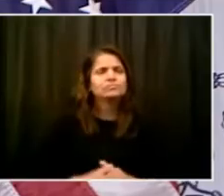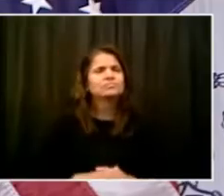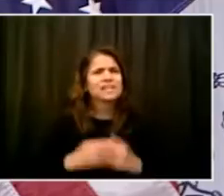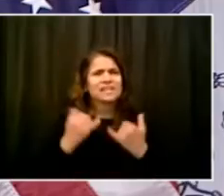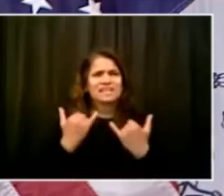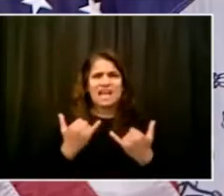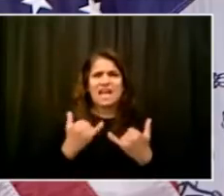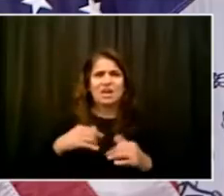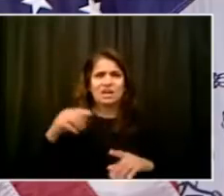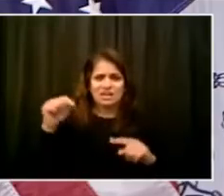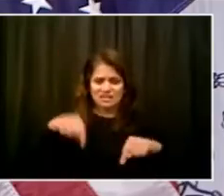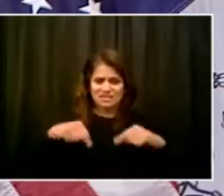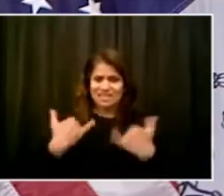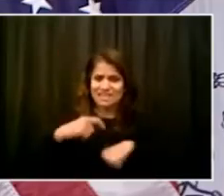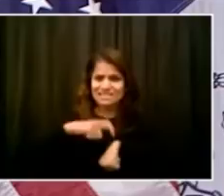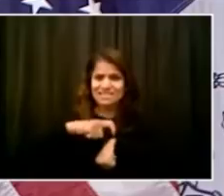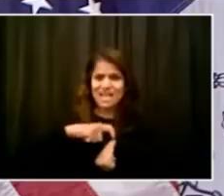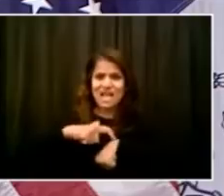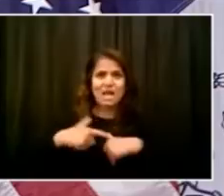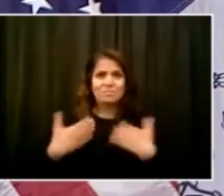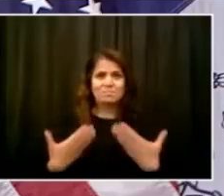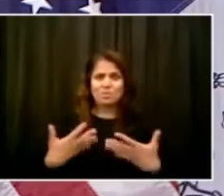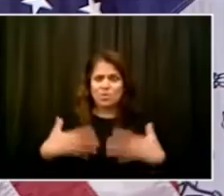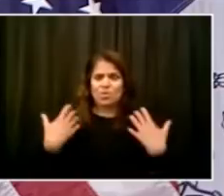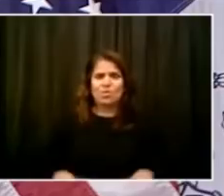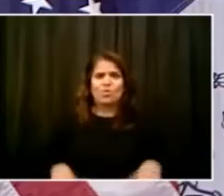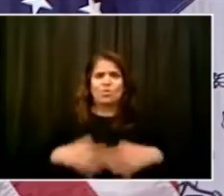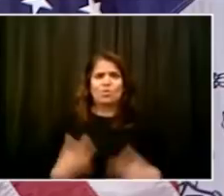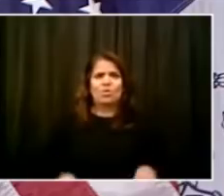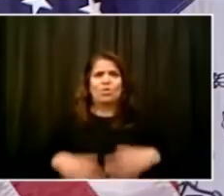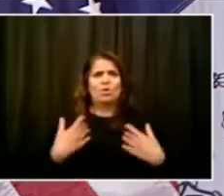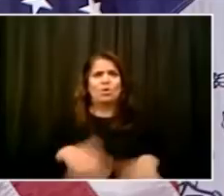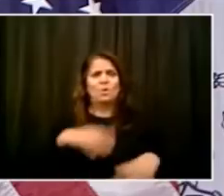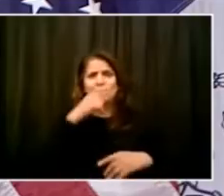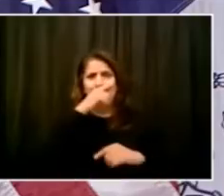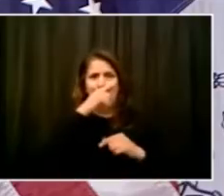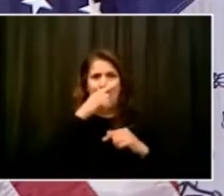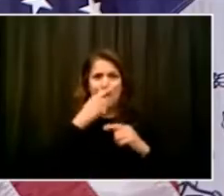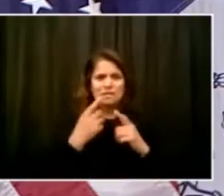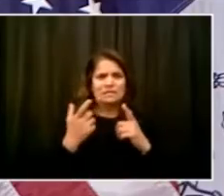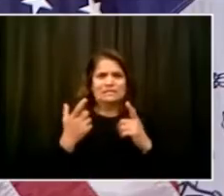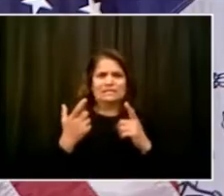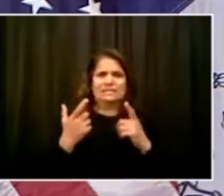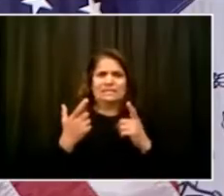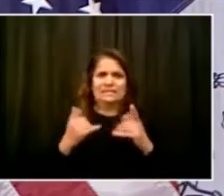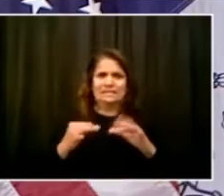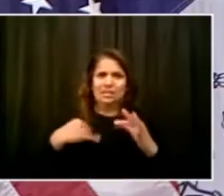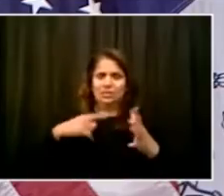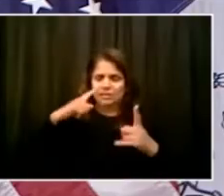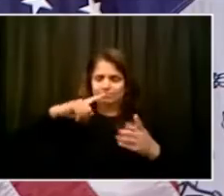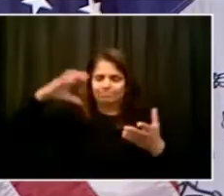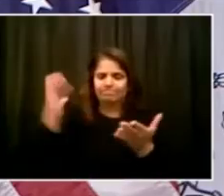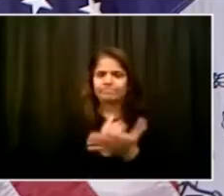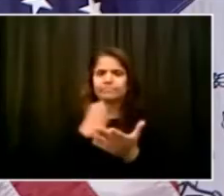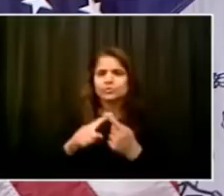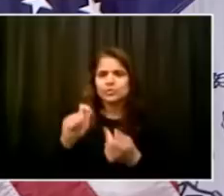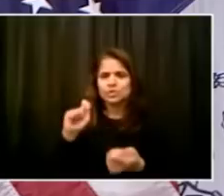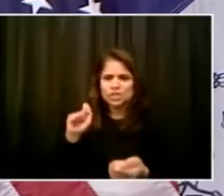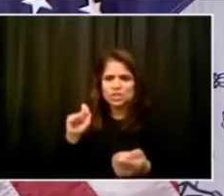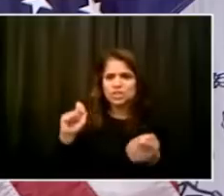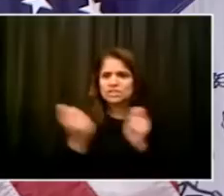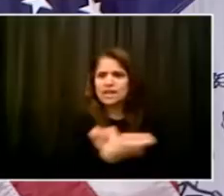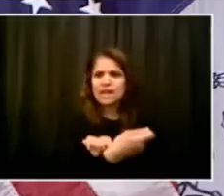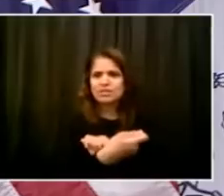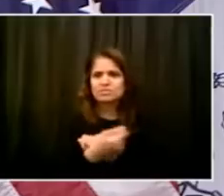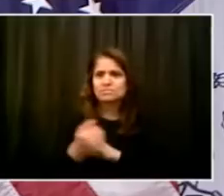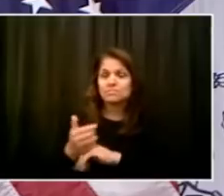see. So we better do things differently. And the model for providing care to our seniors is just not